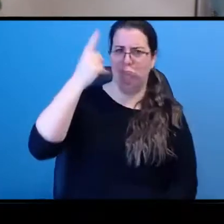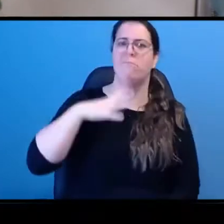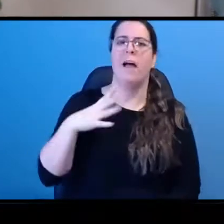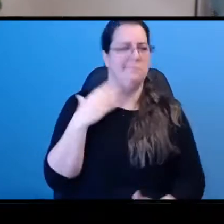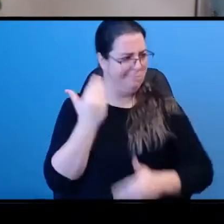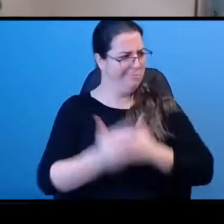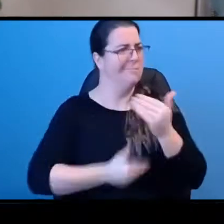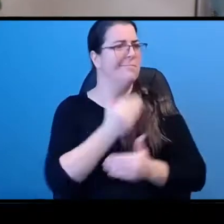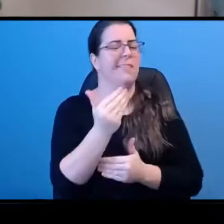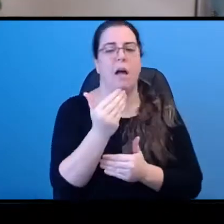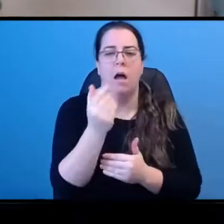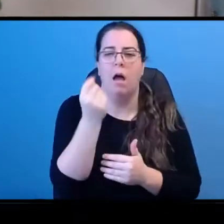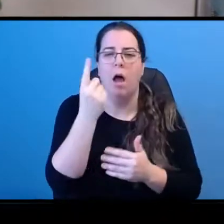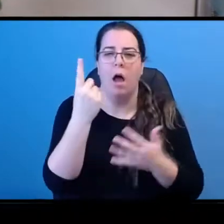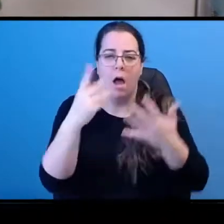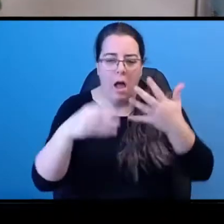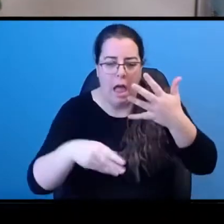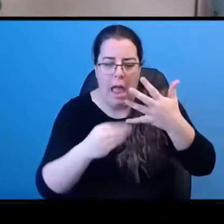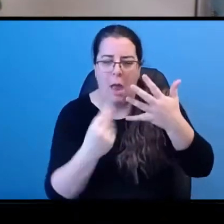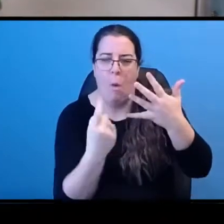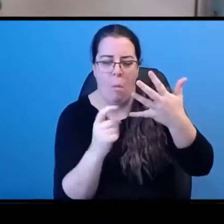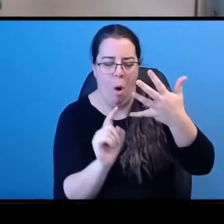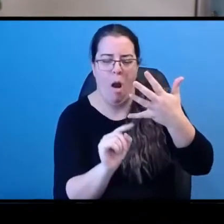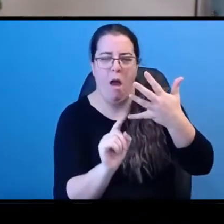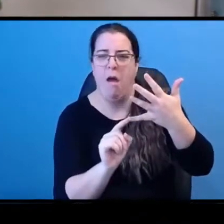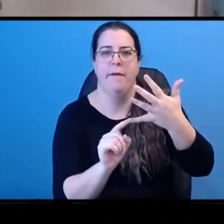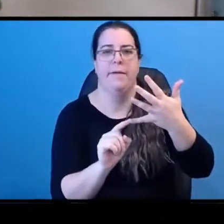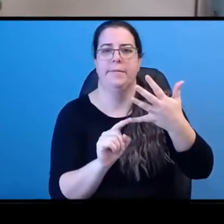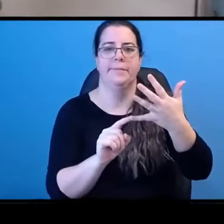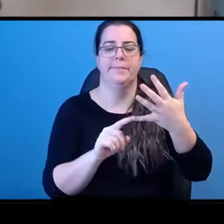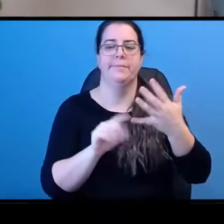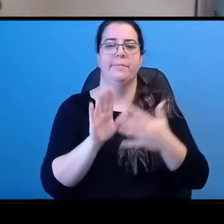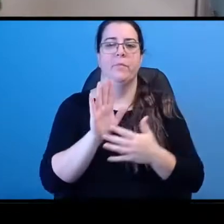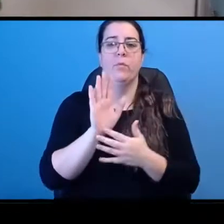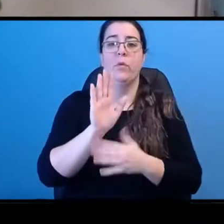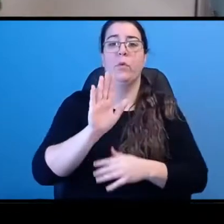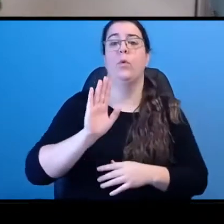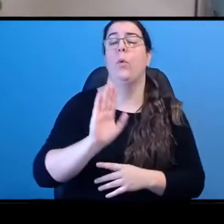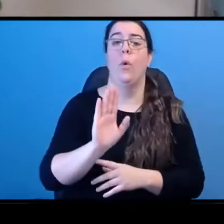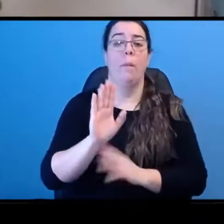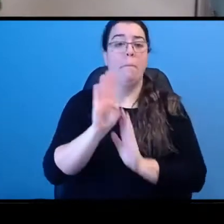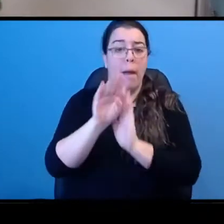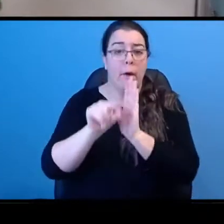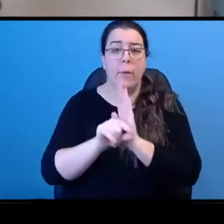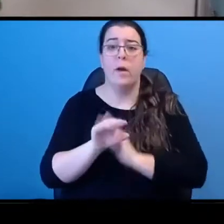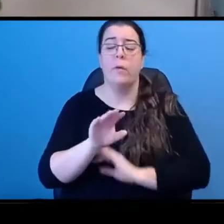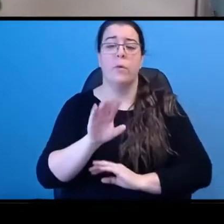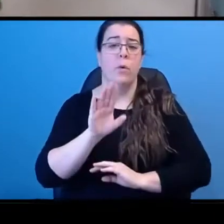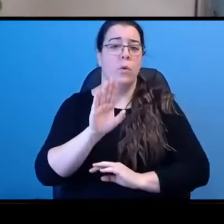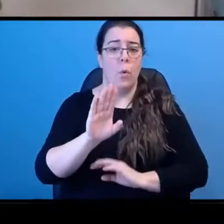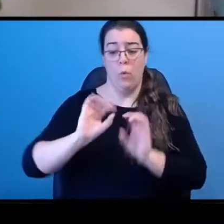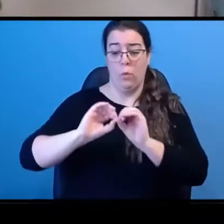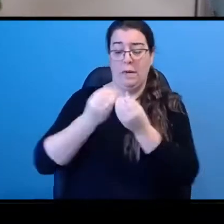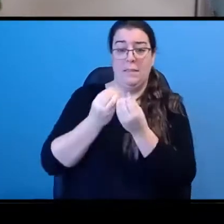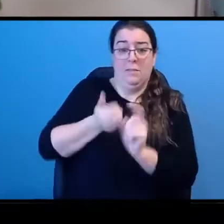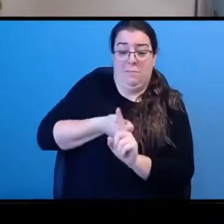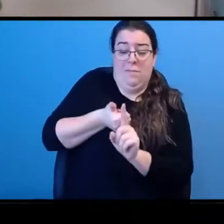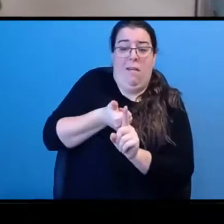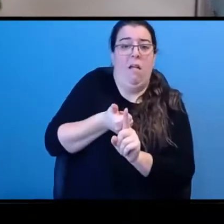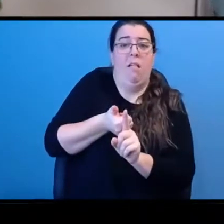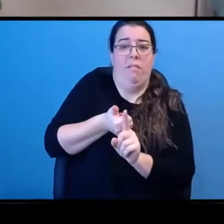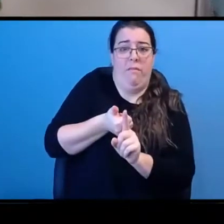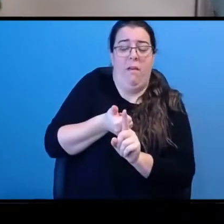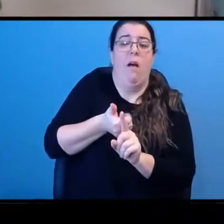detail about you as an artist, or if you work with an organization, your organization, that can, stop you